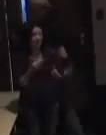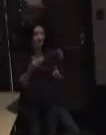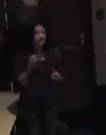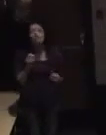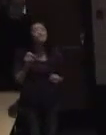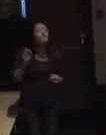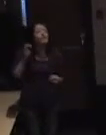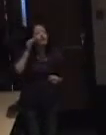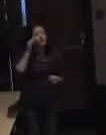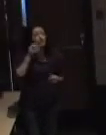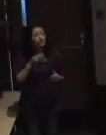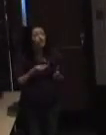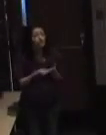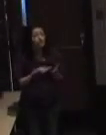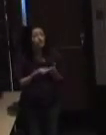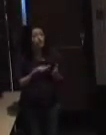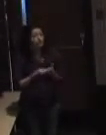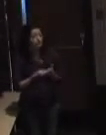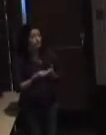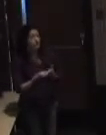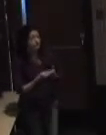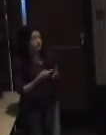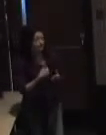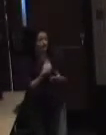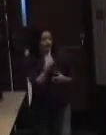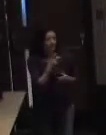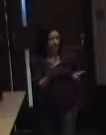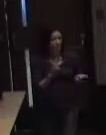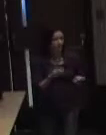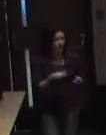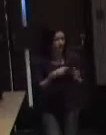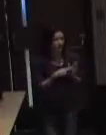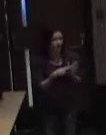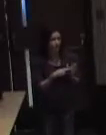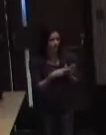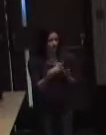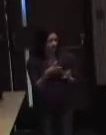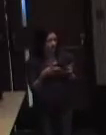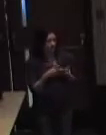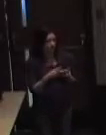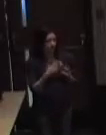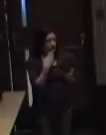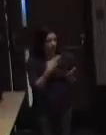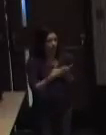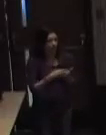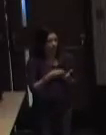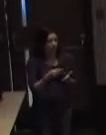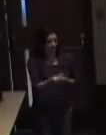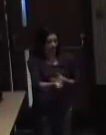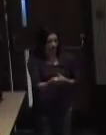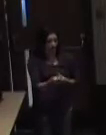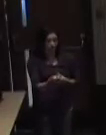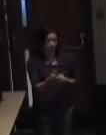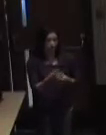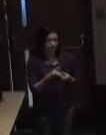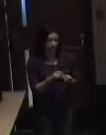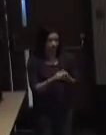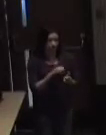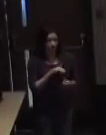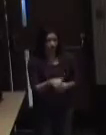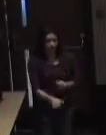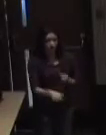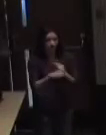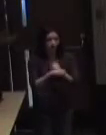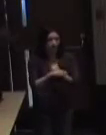is I can say, look, I represent some places where it's well spent. And that is certainly true of Fall River. I never have to apologize for fighting for